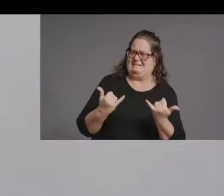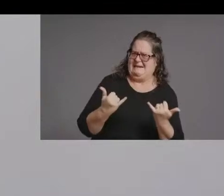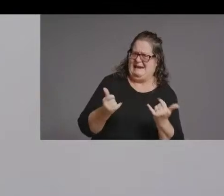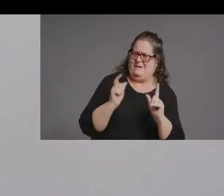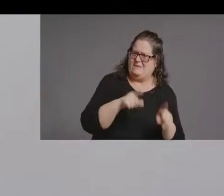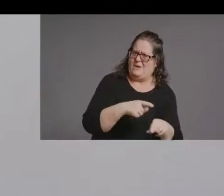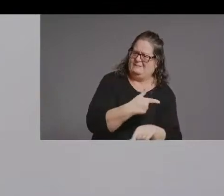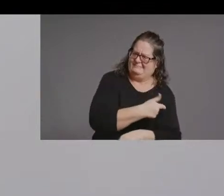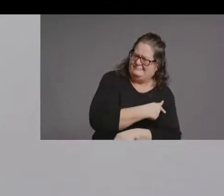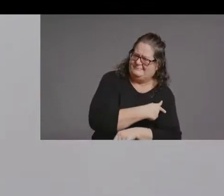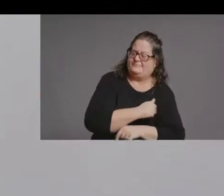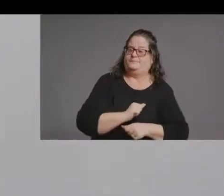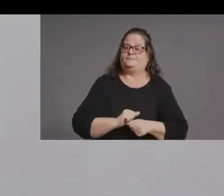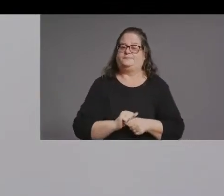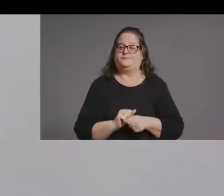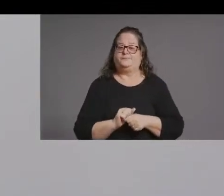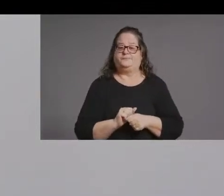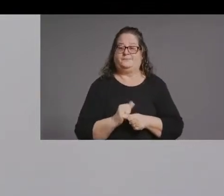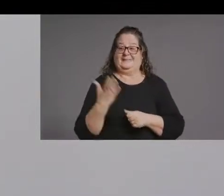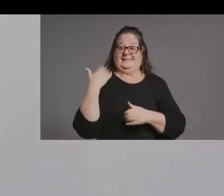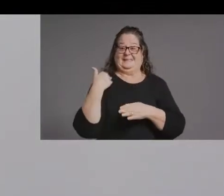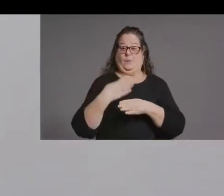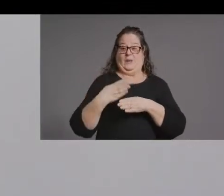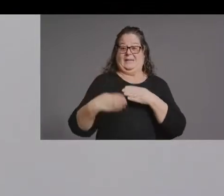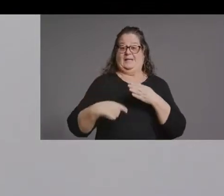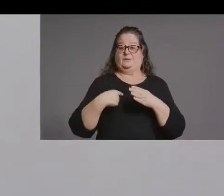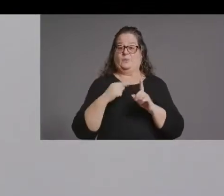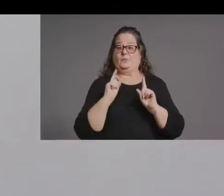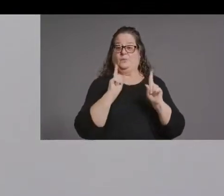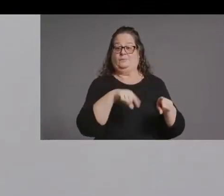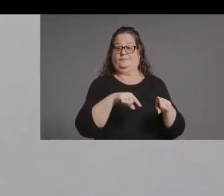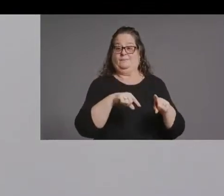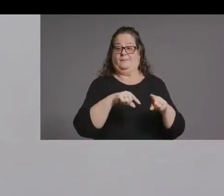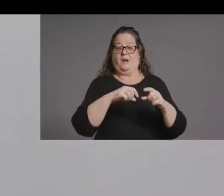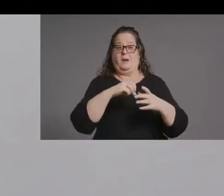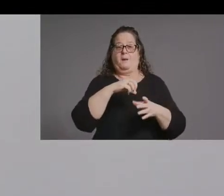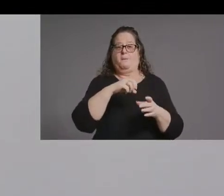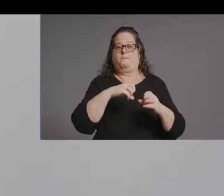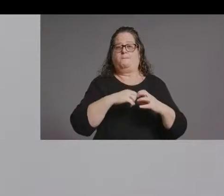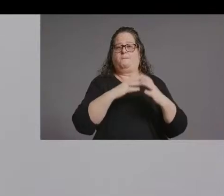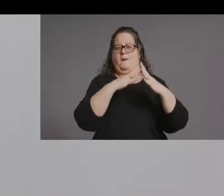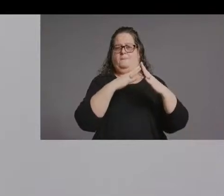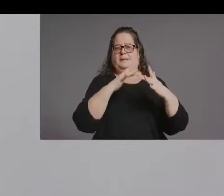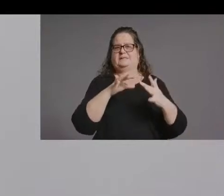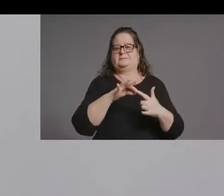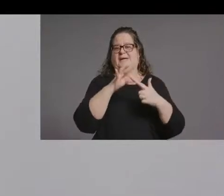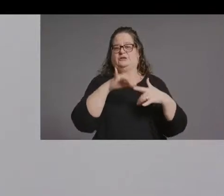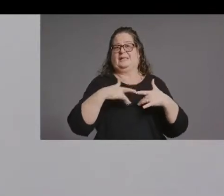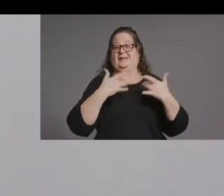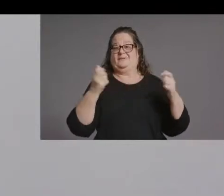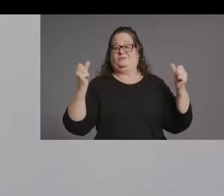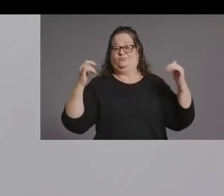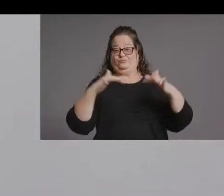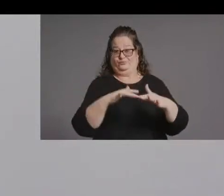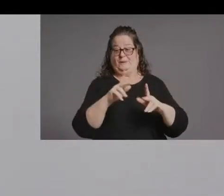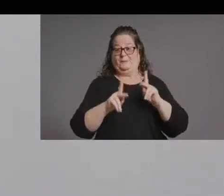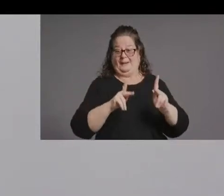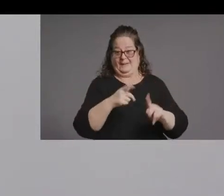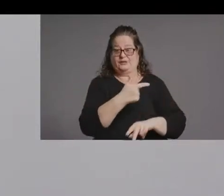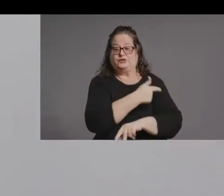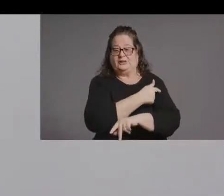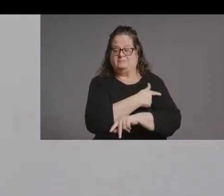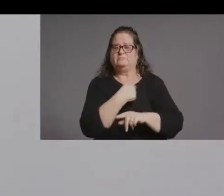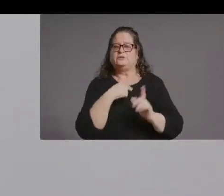this past weekend. They did a great job. I got the chance to talk to some of the community leaders, but really reducing the barriers